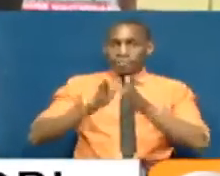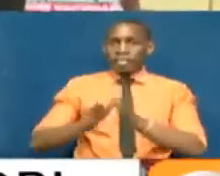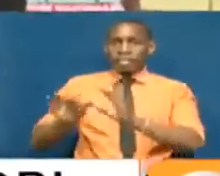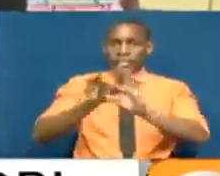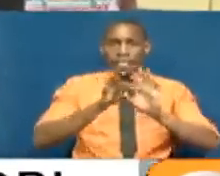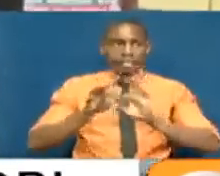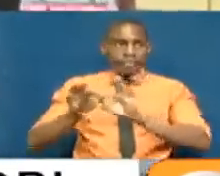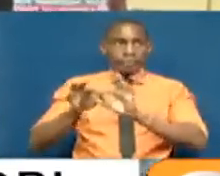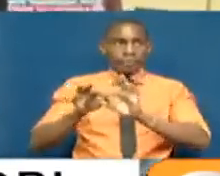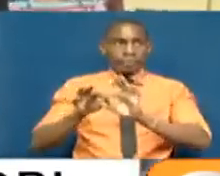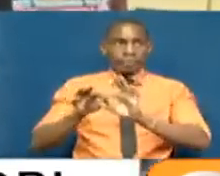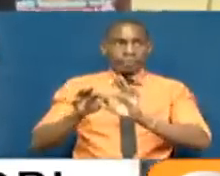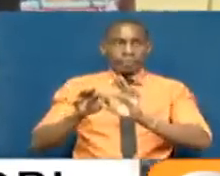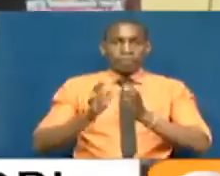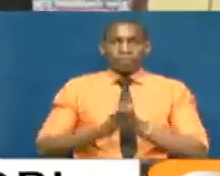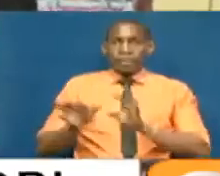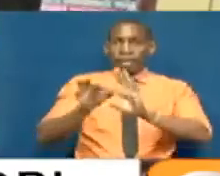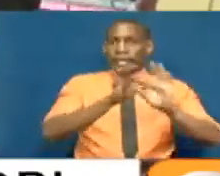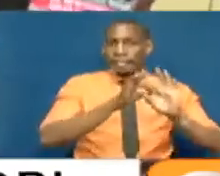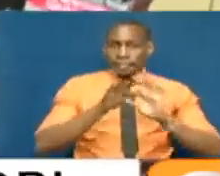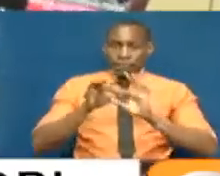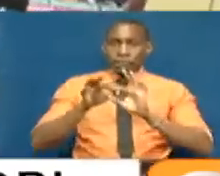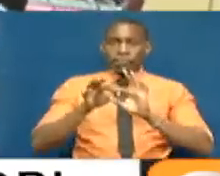Azimio la Umoja. Azimio!